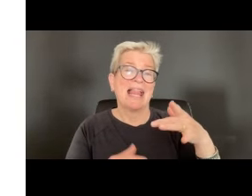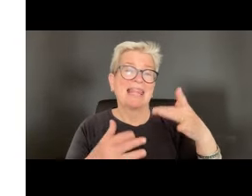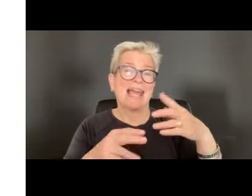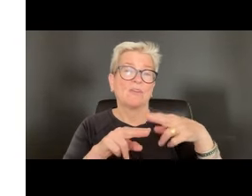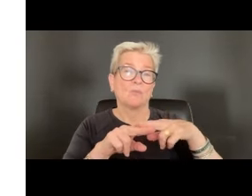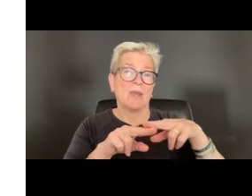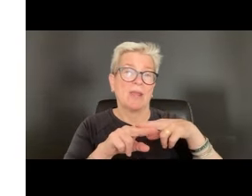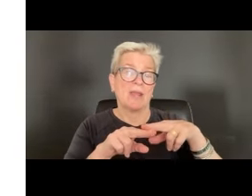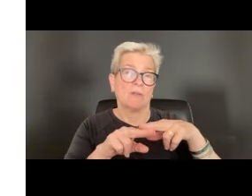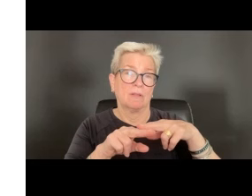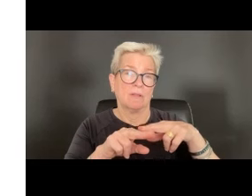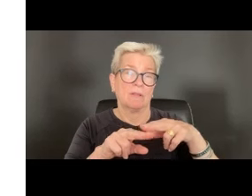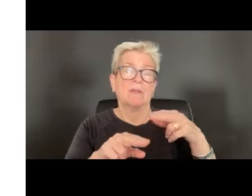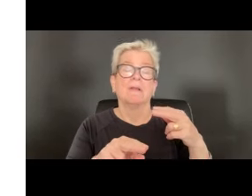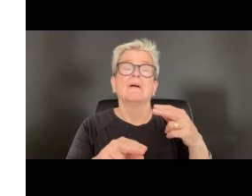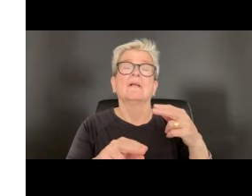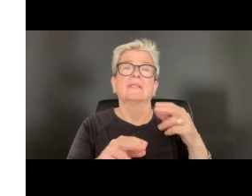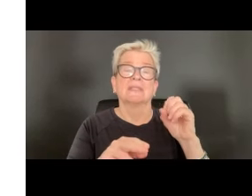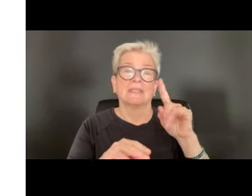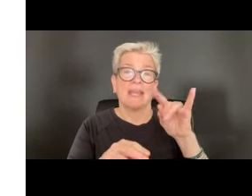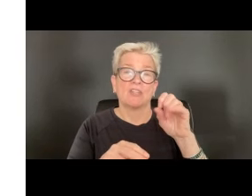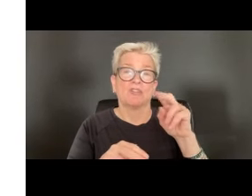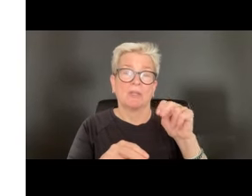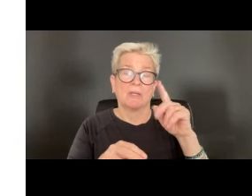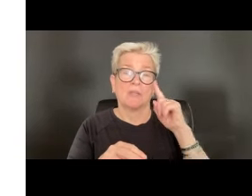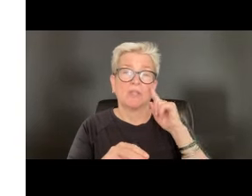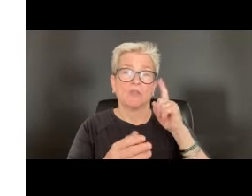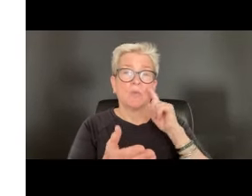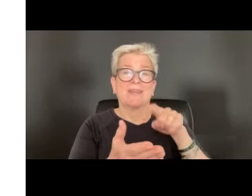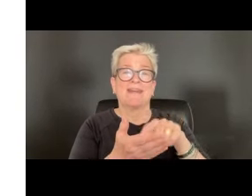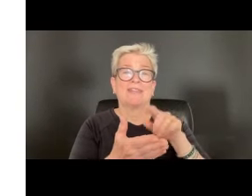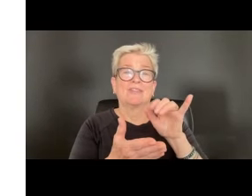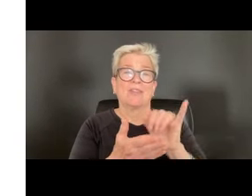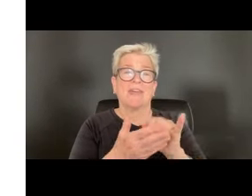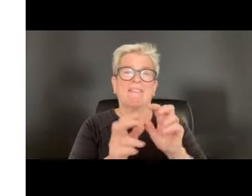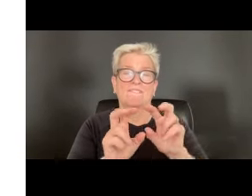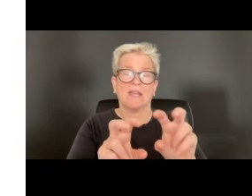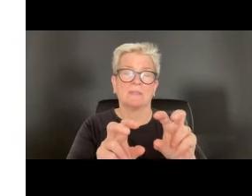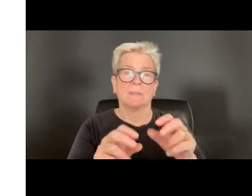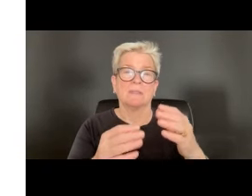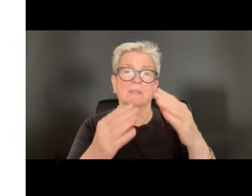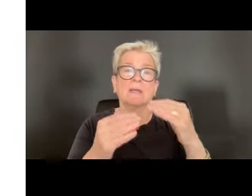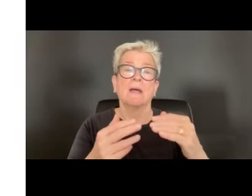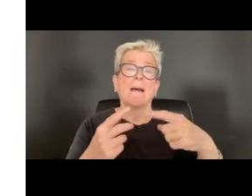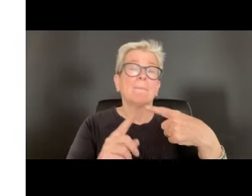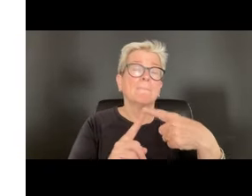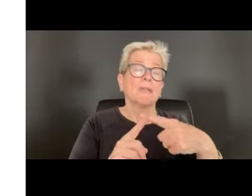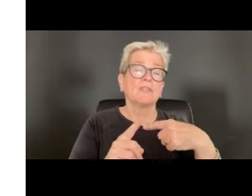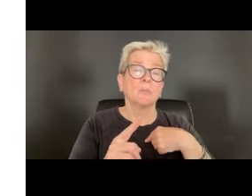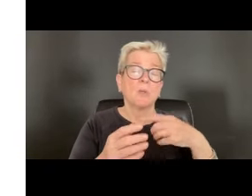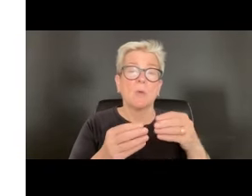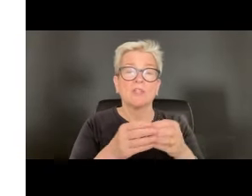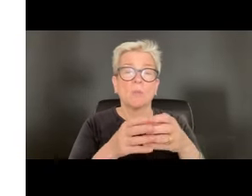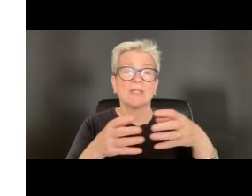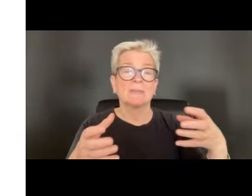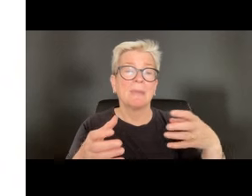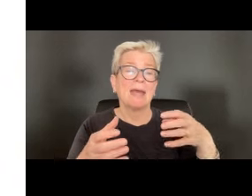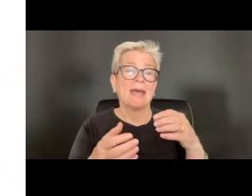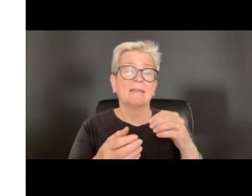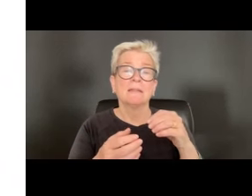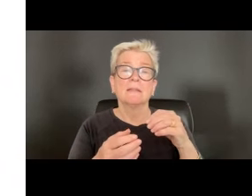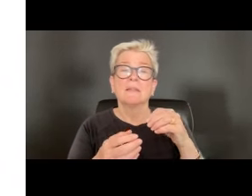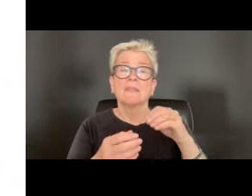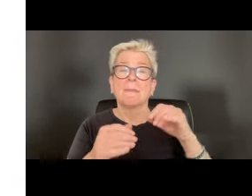of that major investment. We're also proposing to expand urban center boundaries in seven